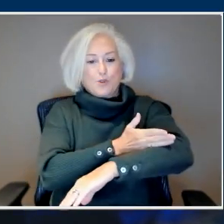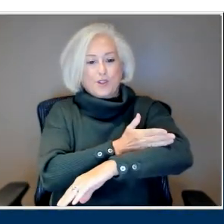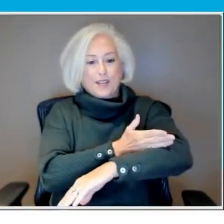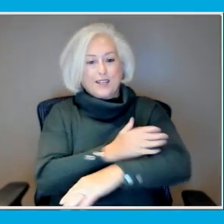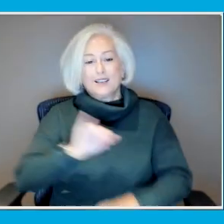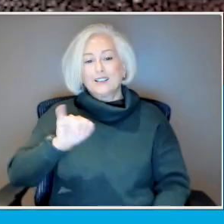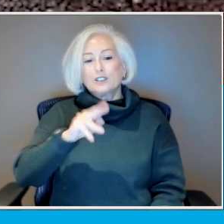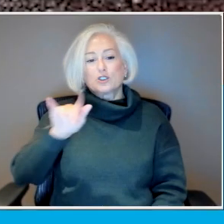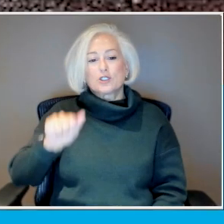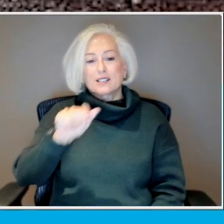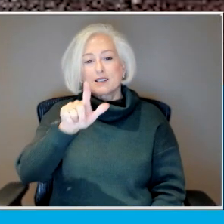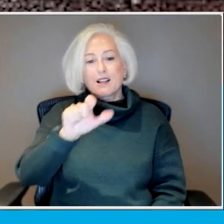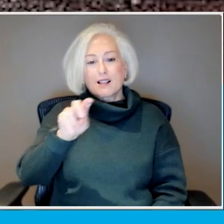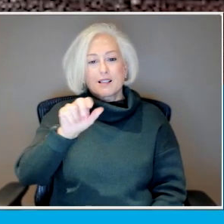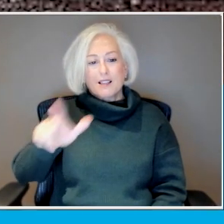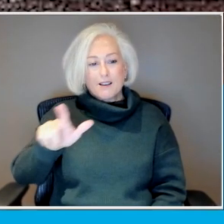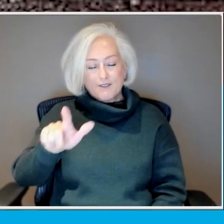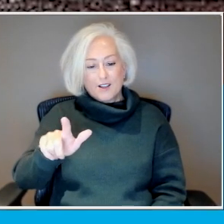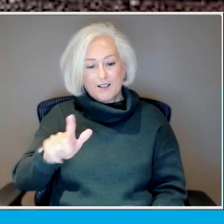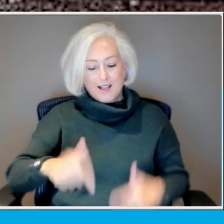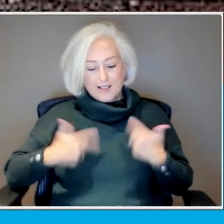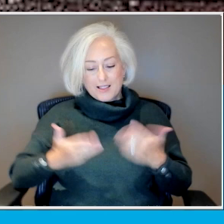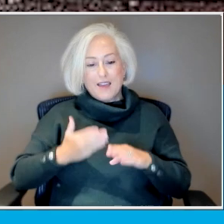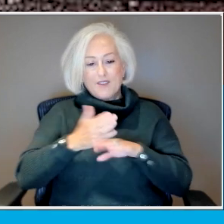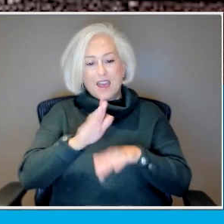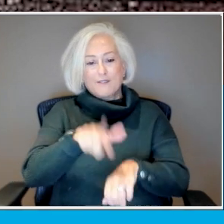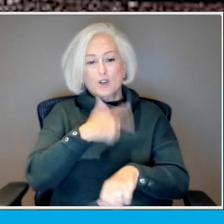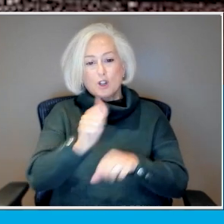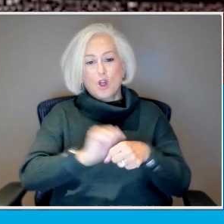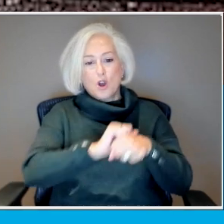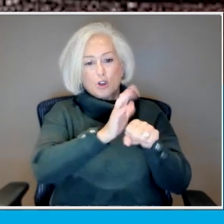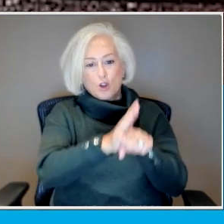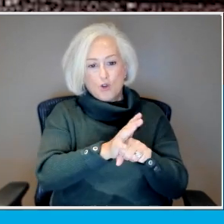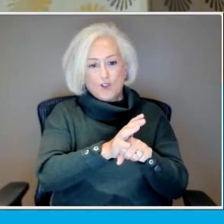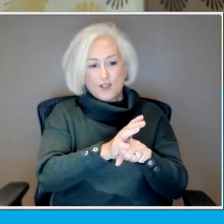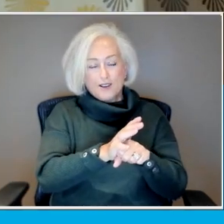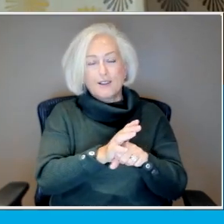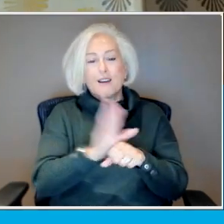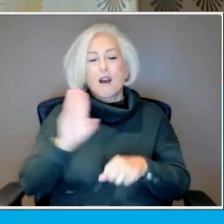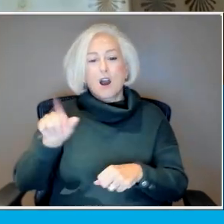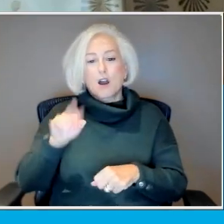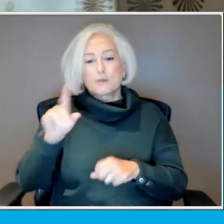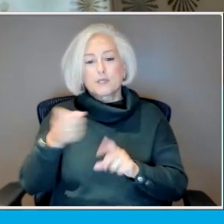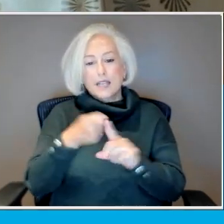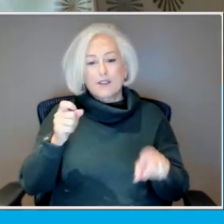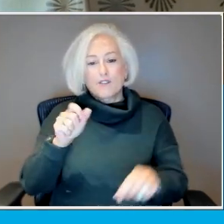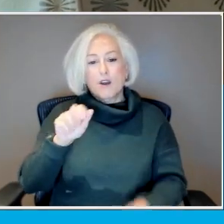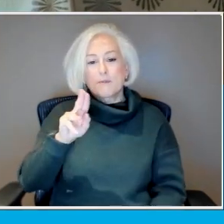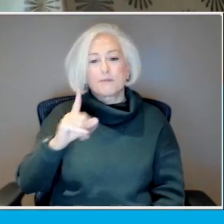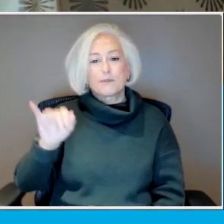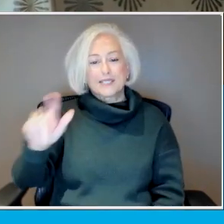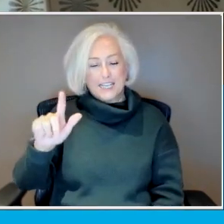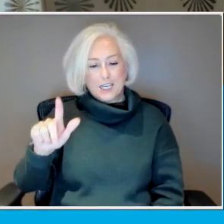Medical Update. Life after long COVID, an update from Anil Garmalkar. Plus, are flu and